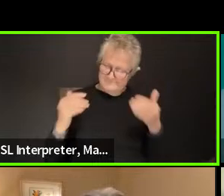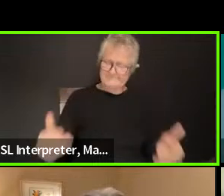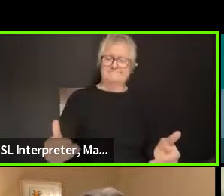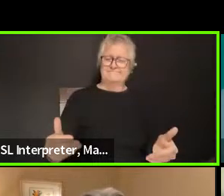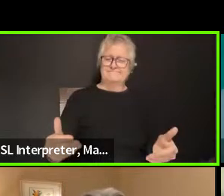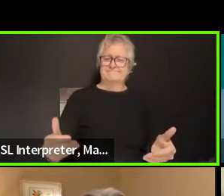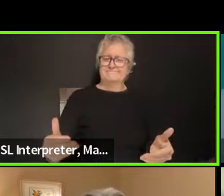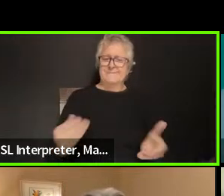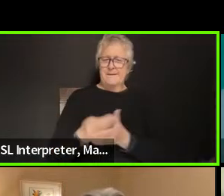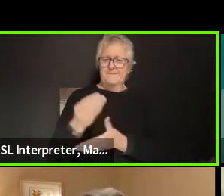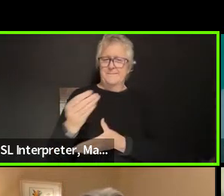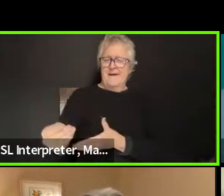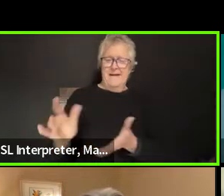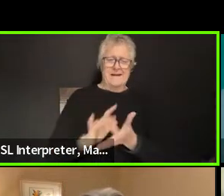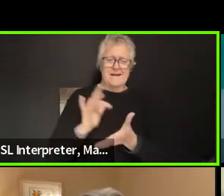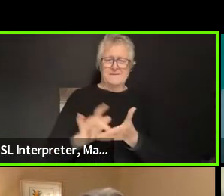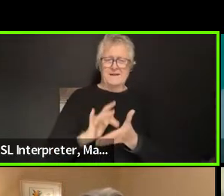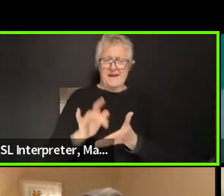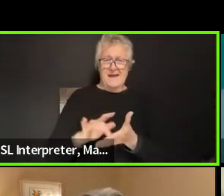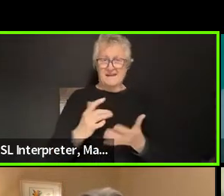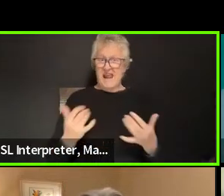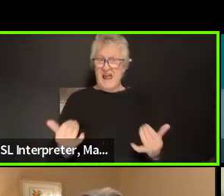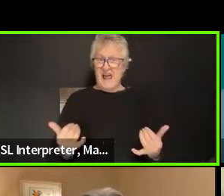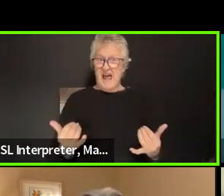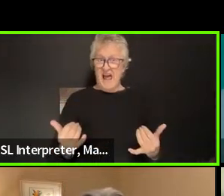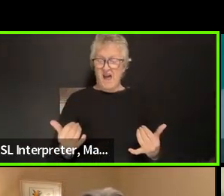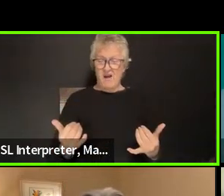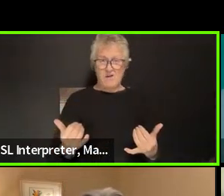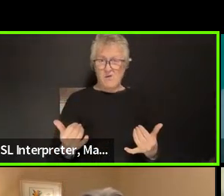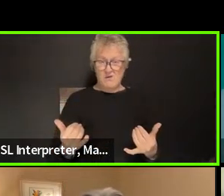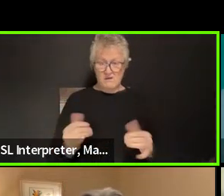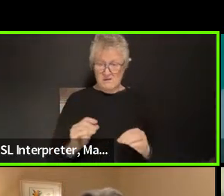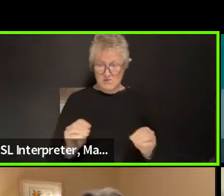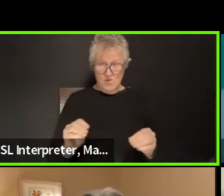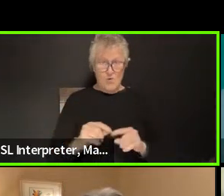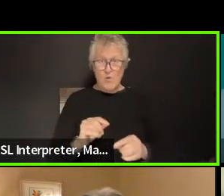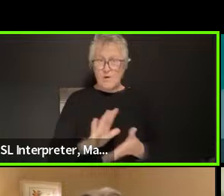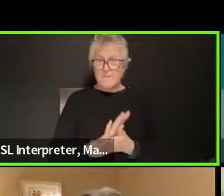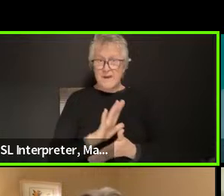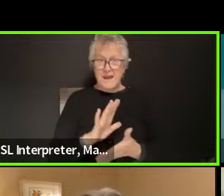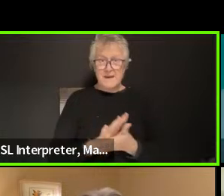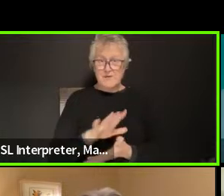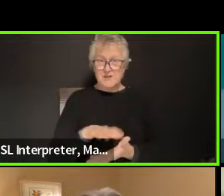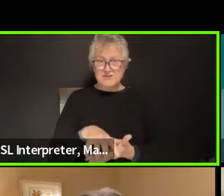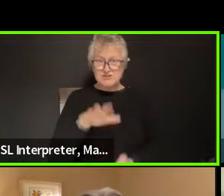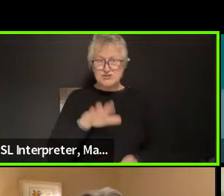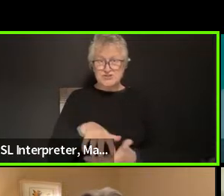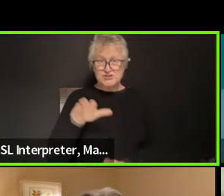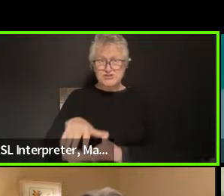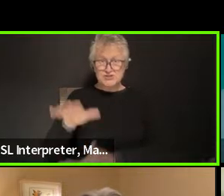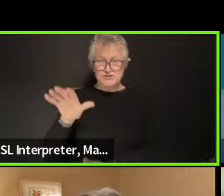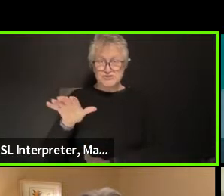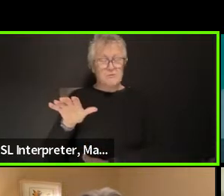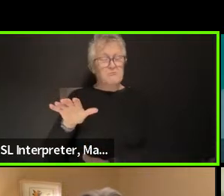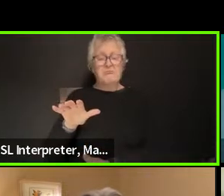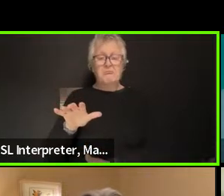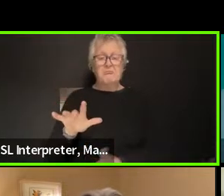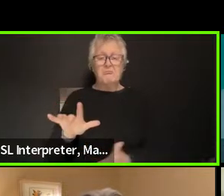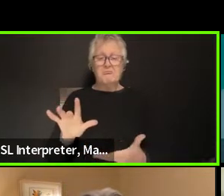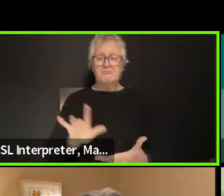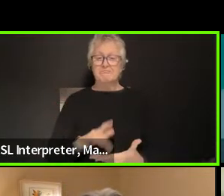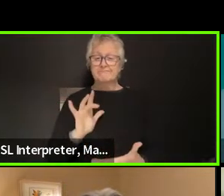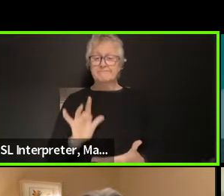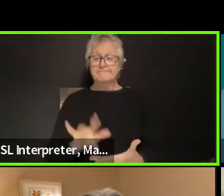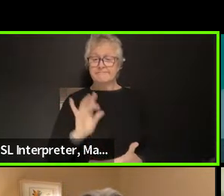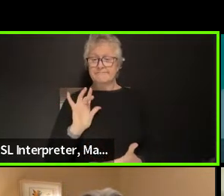button and there's my IBR notebook. So I would highly recommend it. And I hope that eventually I'll offset